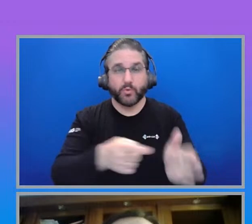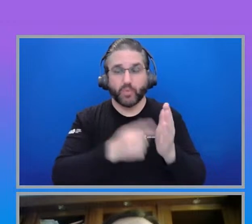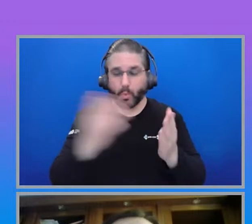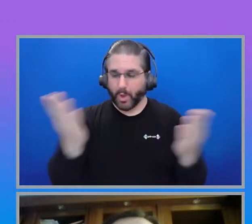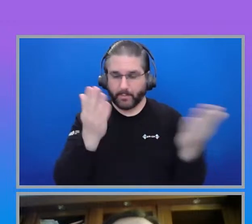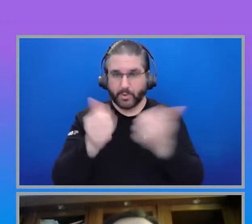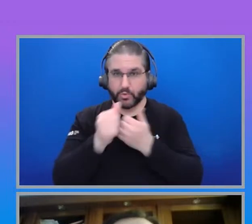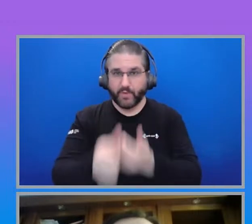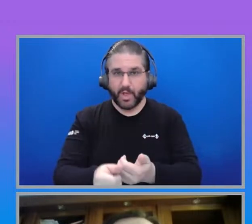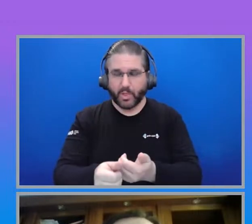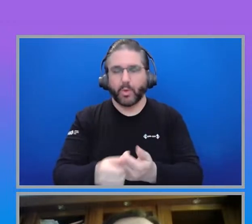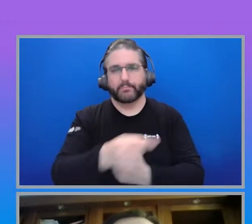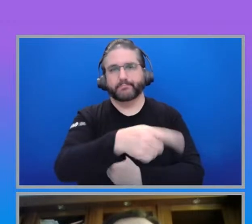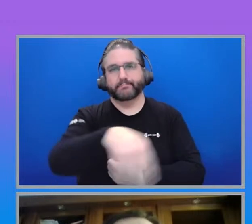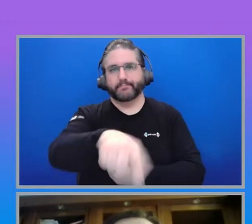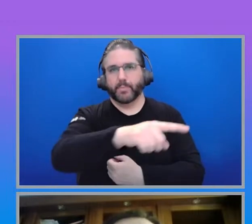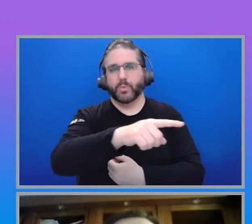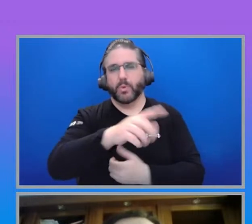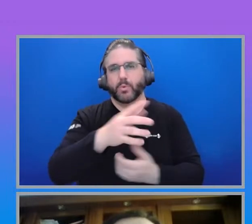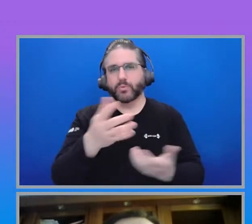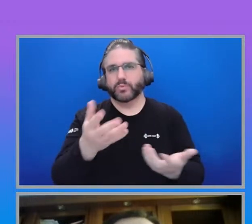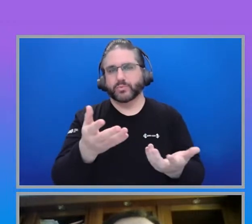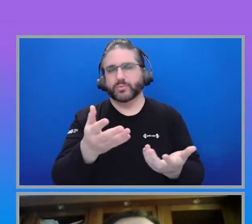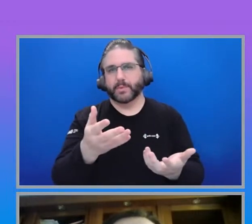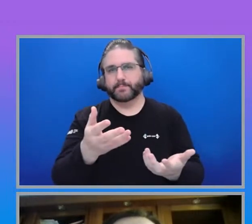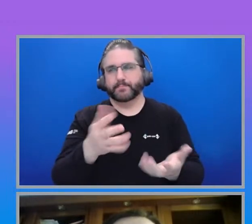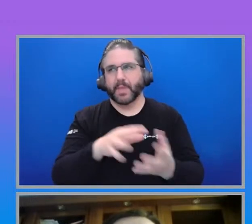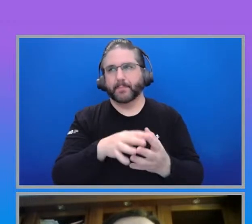up to the